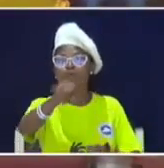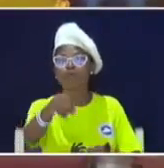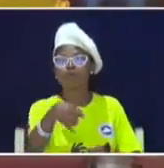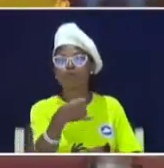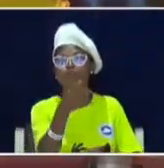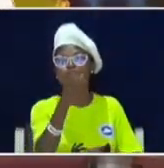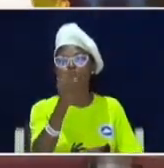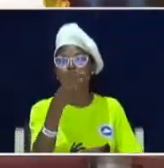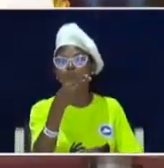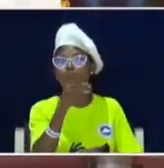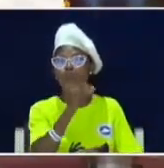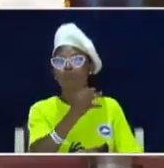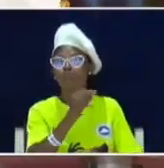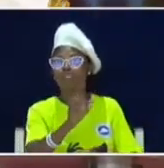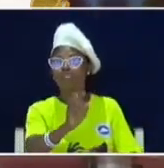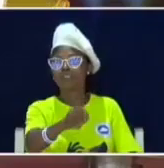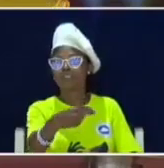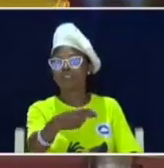second one,